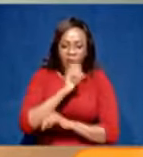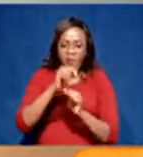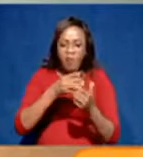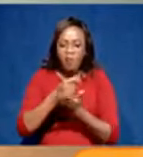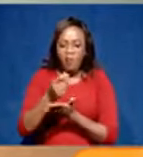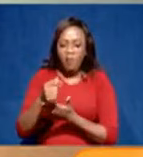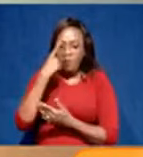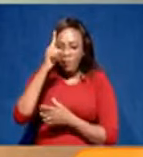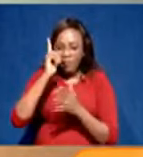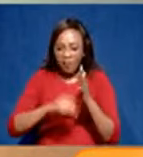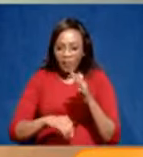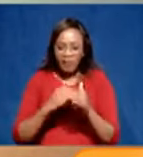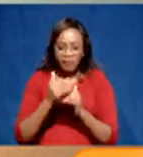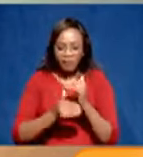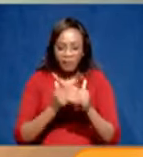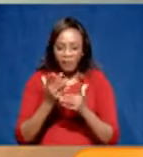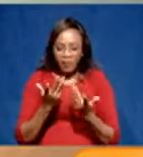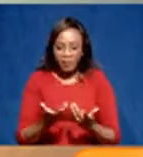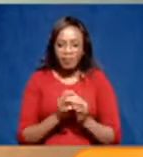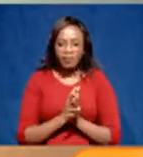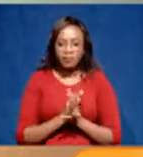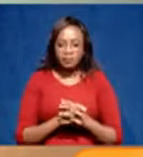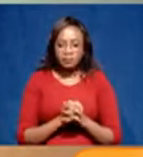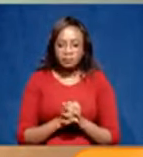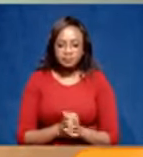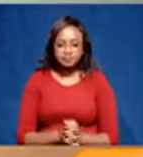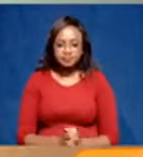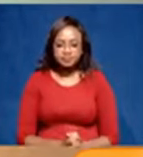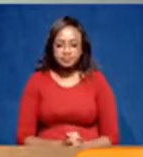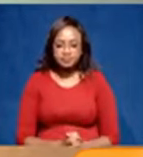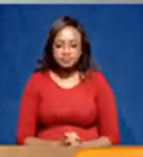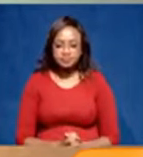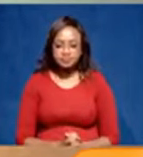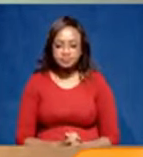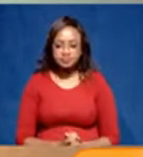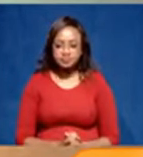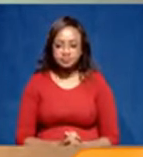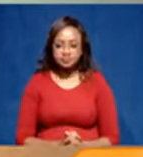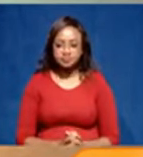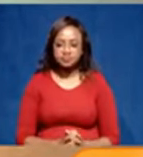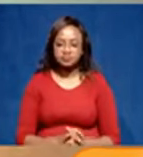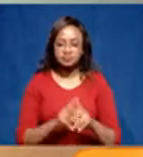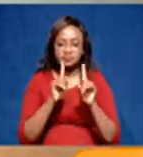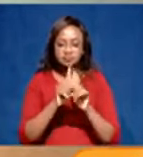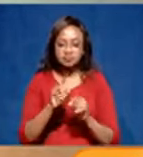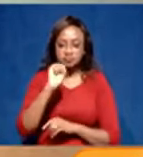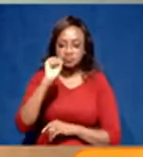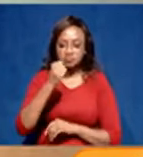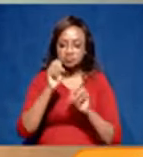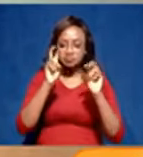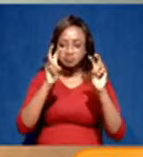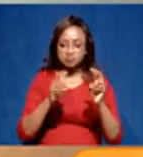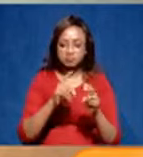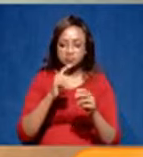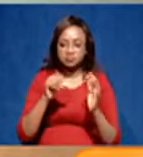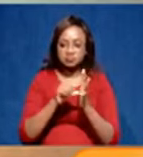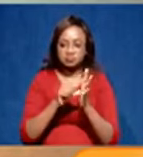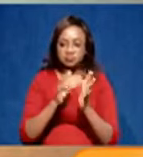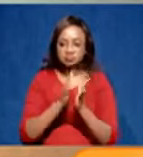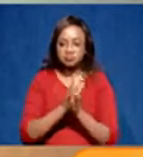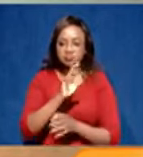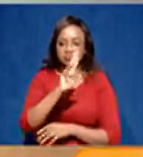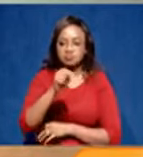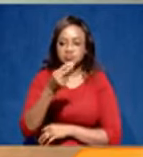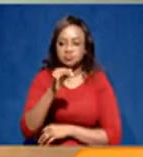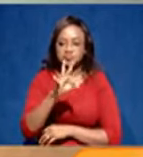diagnostics, in terms of even preventive, they should know. The fifth issue, the problem with the NHIF, is that it